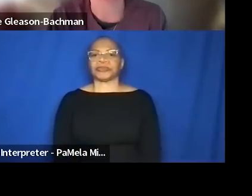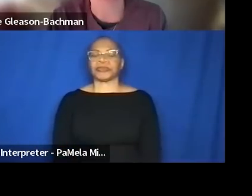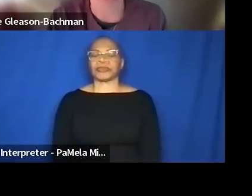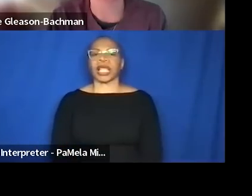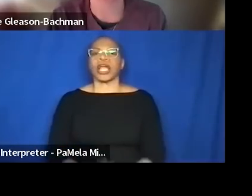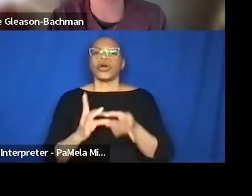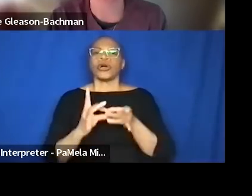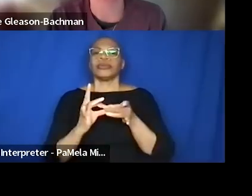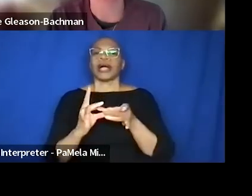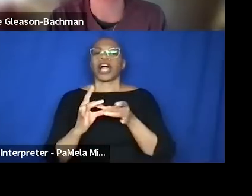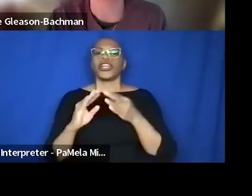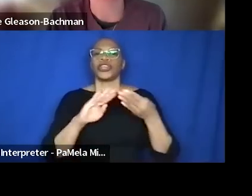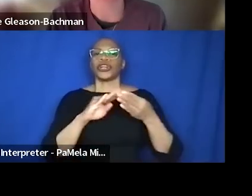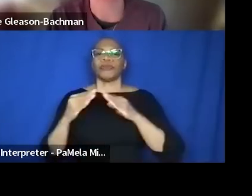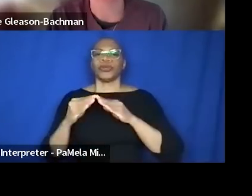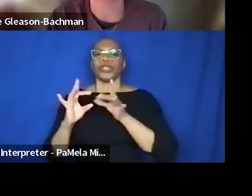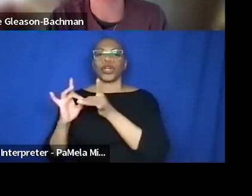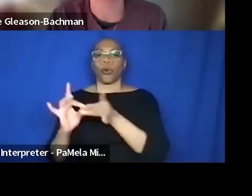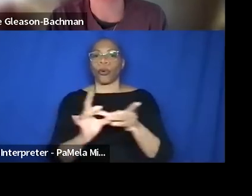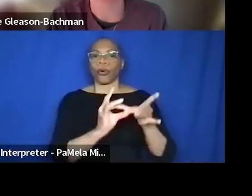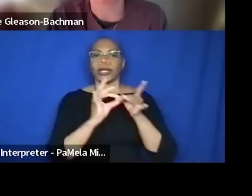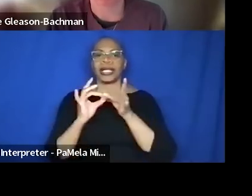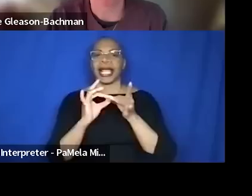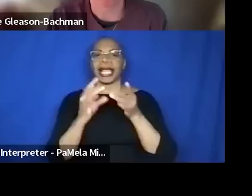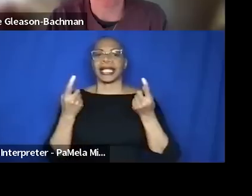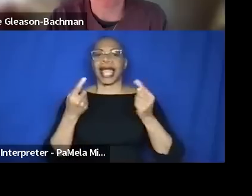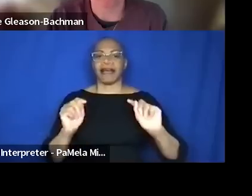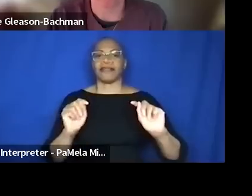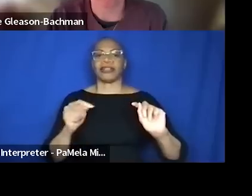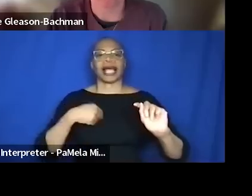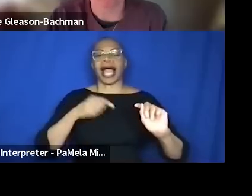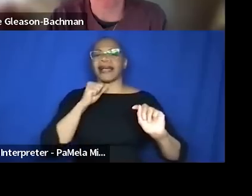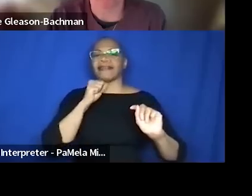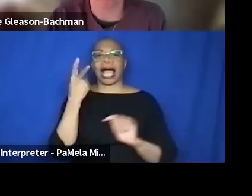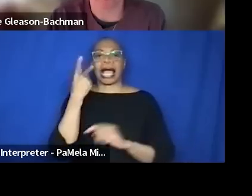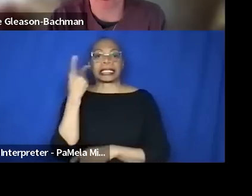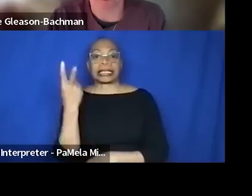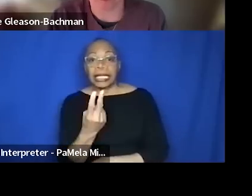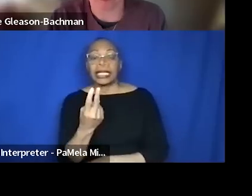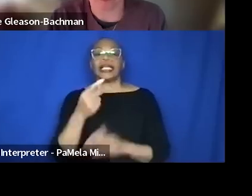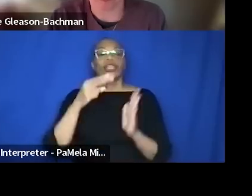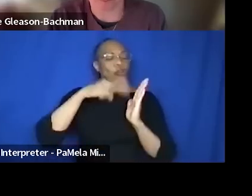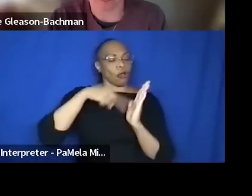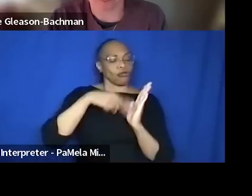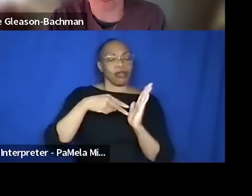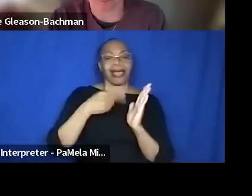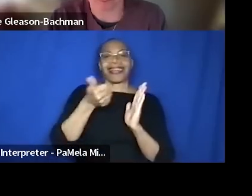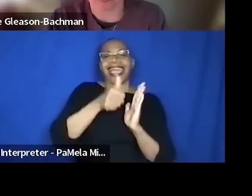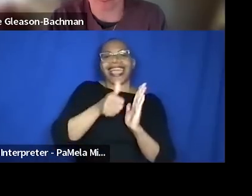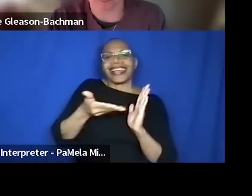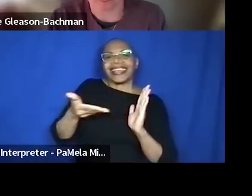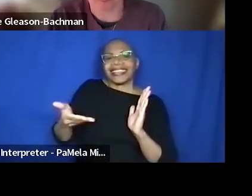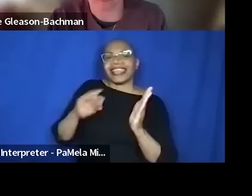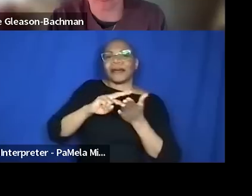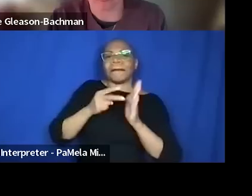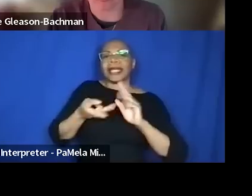Regarding community coordinated efforts, I haven't seen or read anything about that